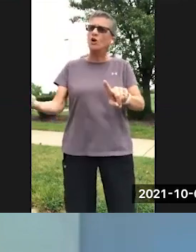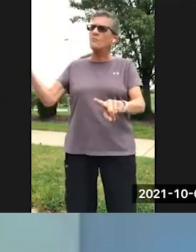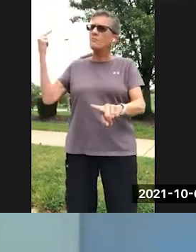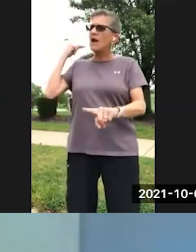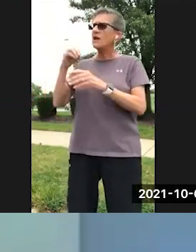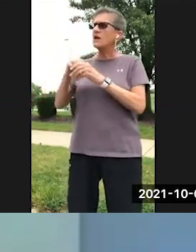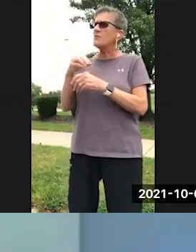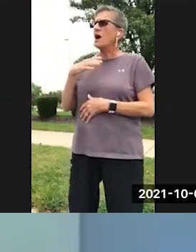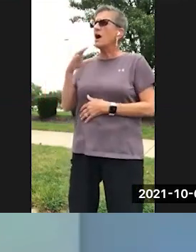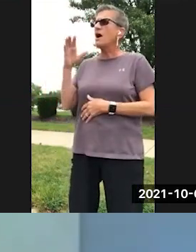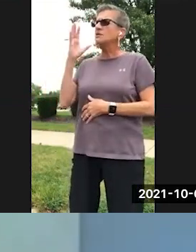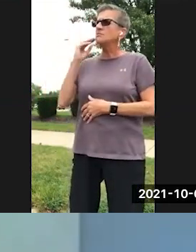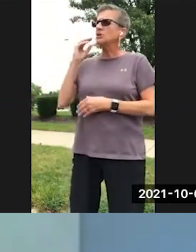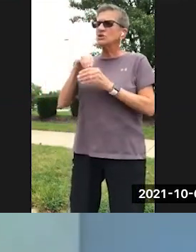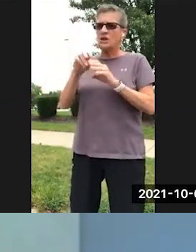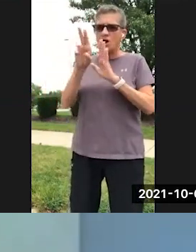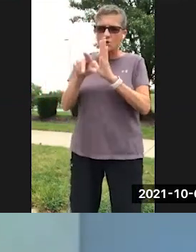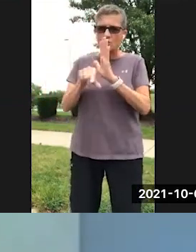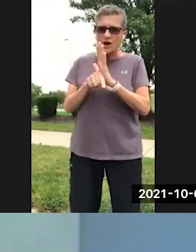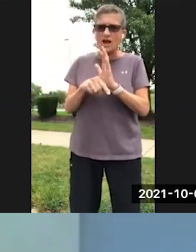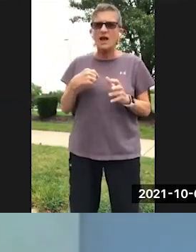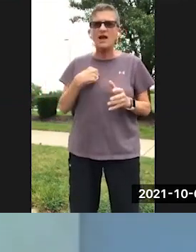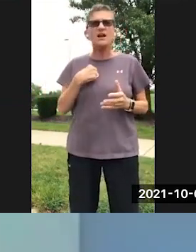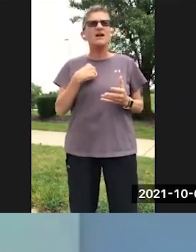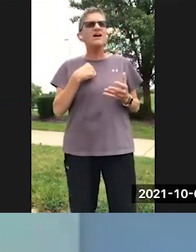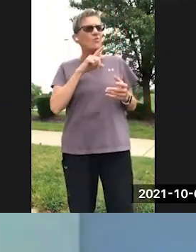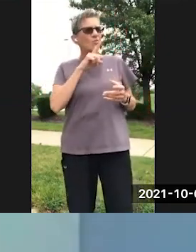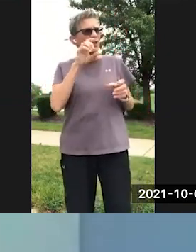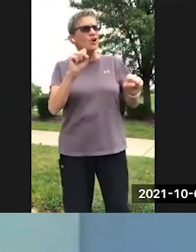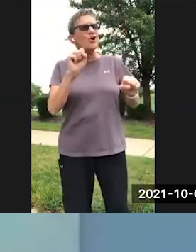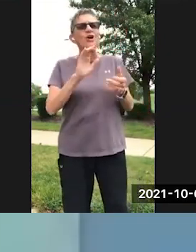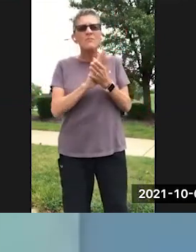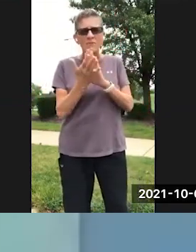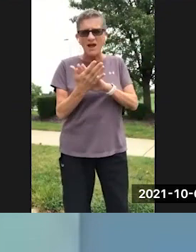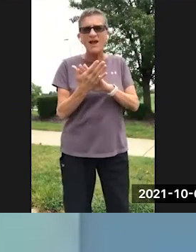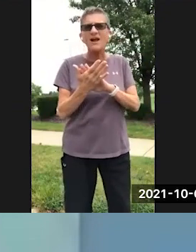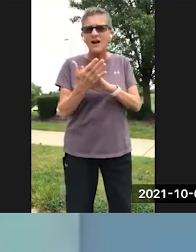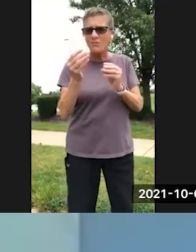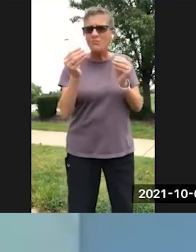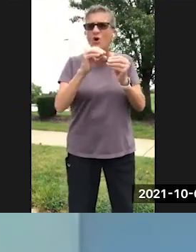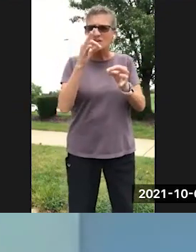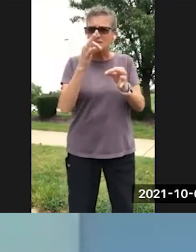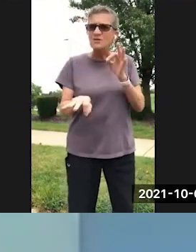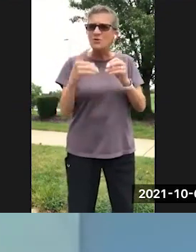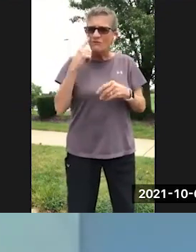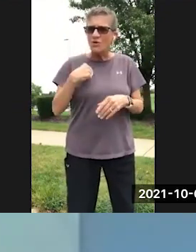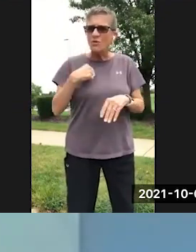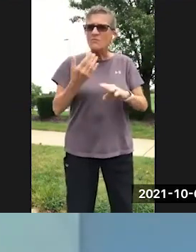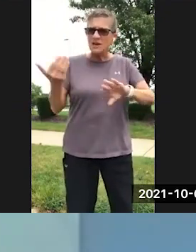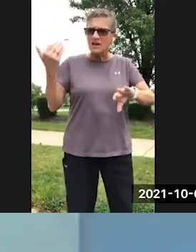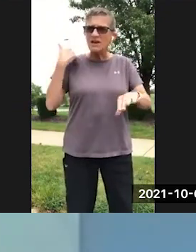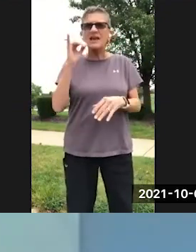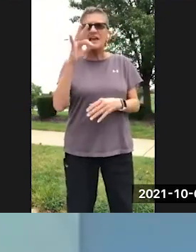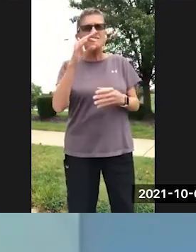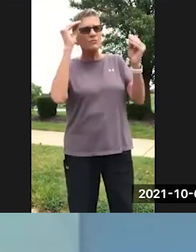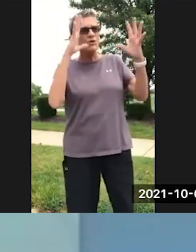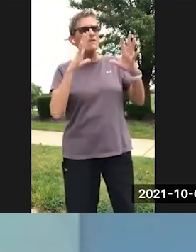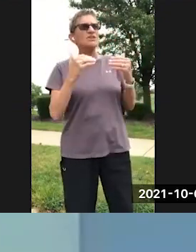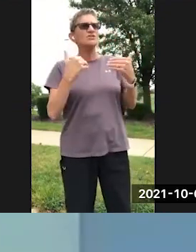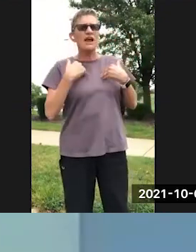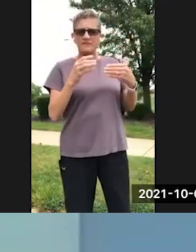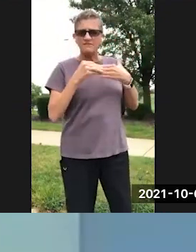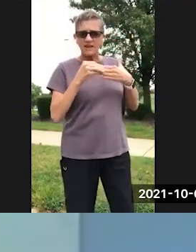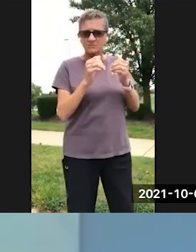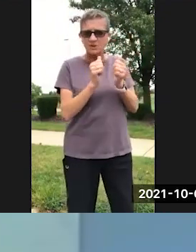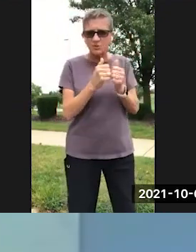undergraduate at Michigan, I realized how much simpler it could have been for me if classroom structures were made with flexibility in mind. Instead